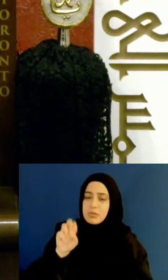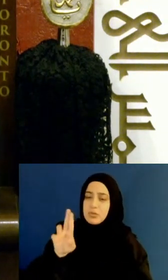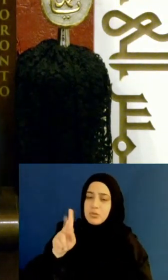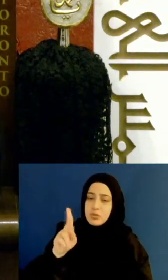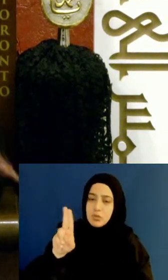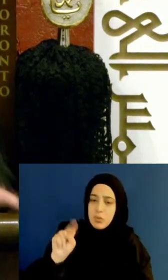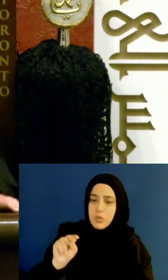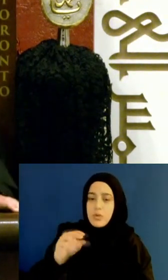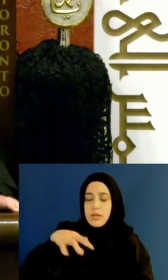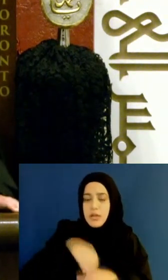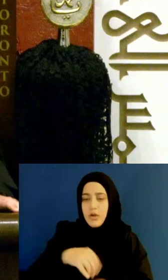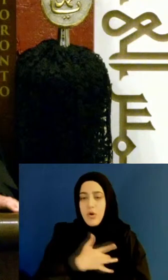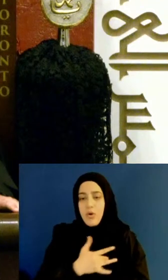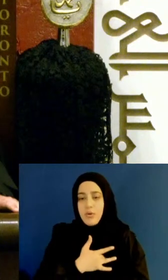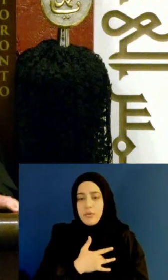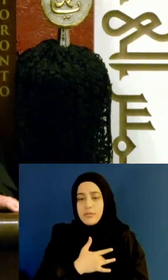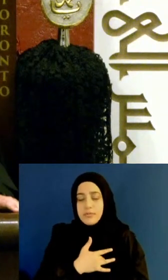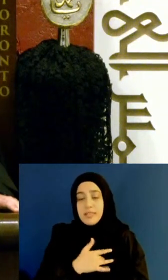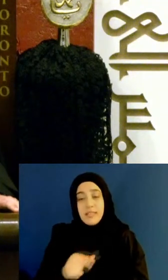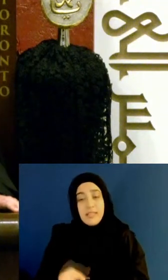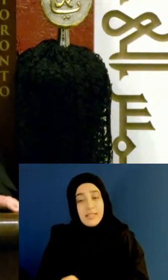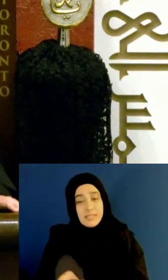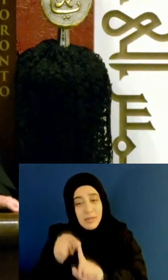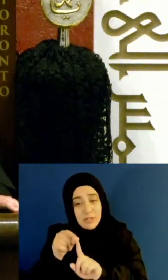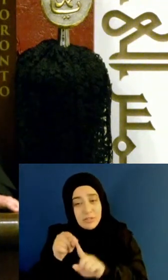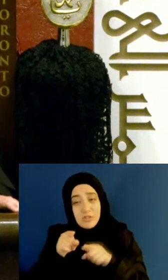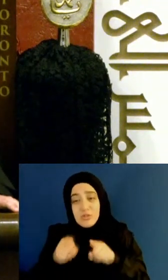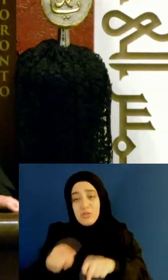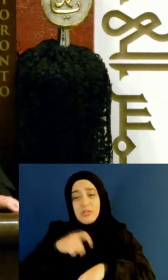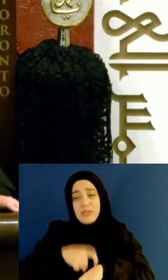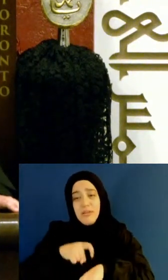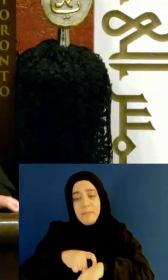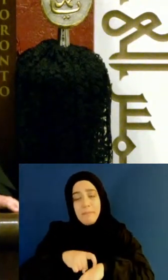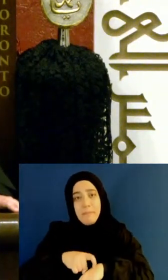during times of turbulence. Seated there.